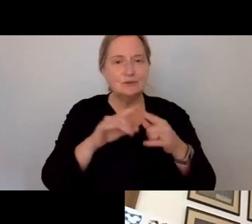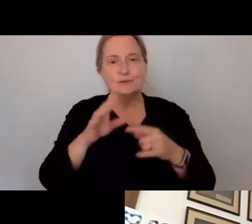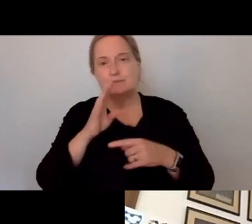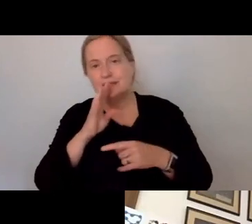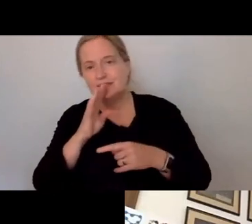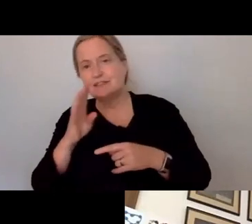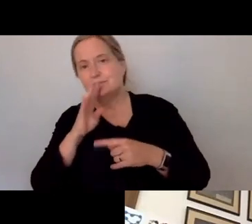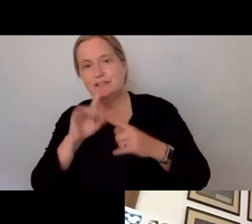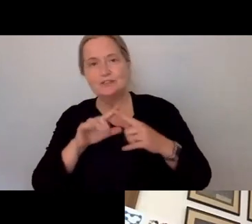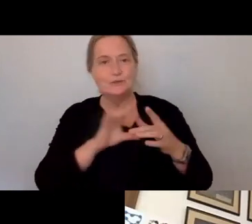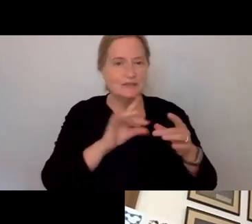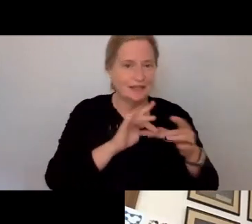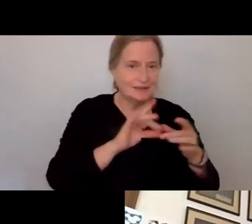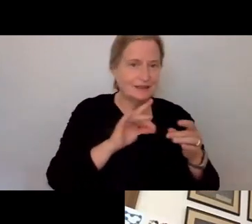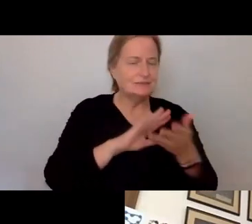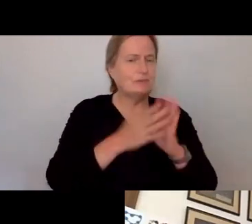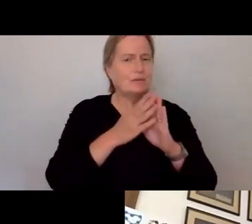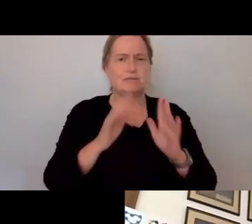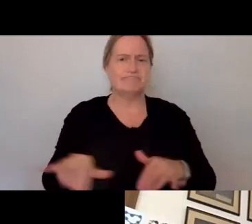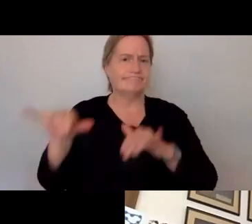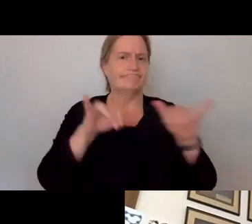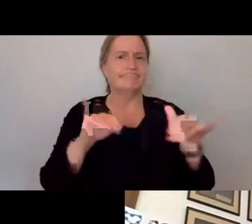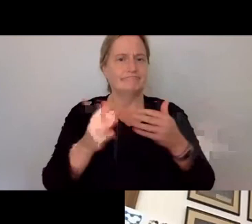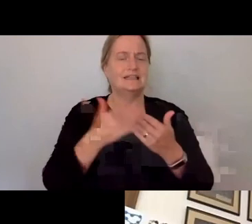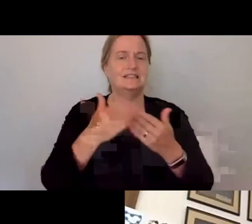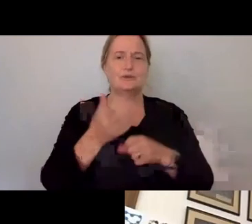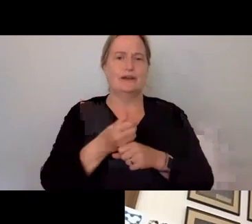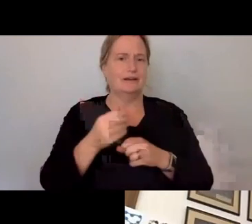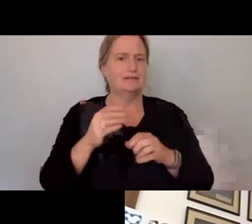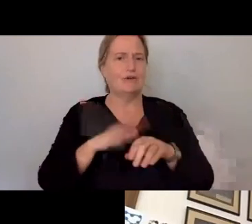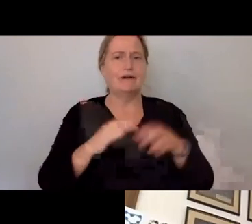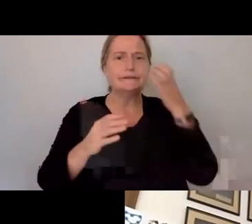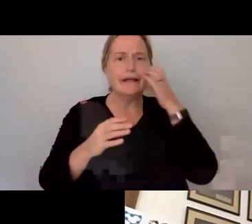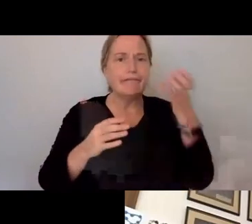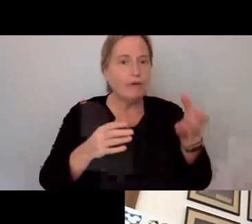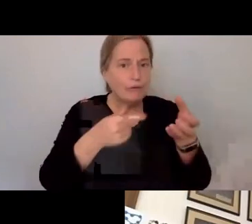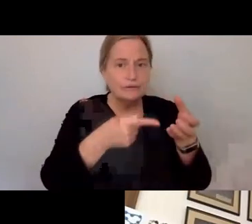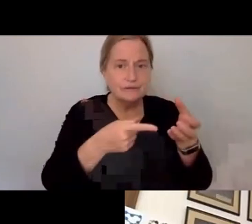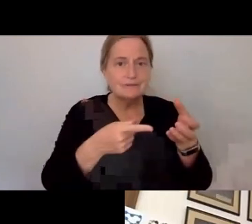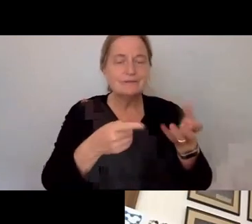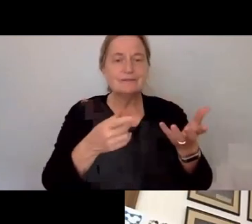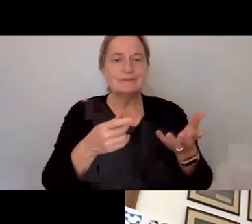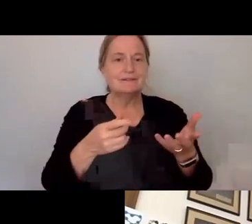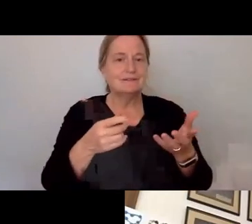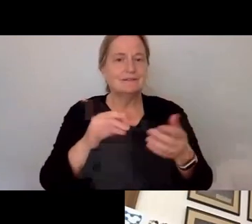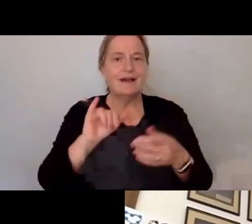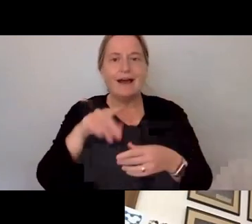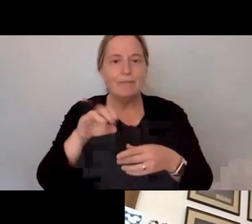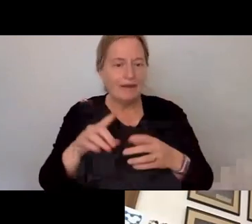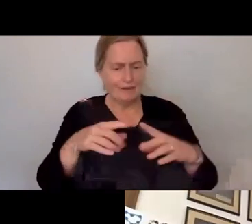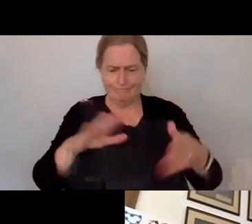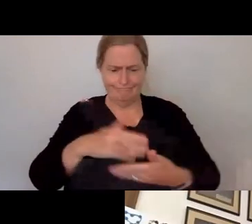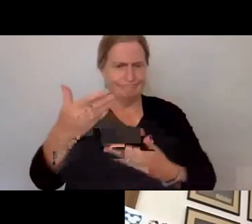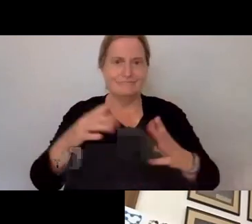becoming ubiquitous. These resources are available on our cell phones, in software programs, yet most students in Minnesota with documented